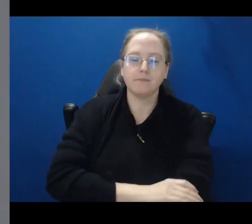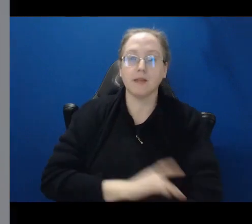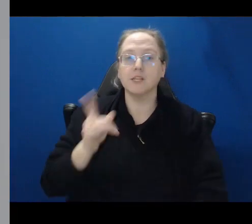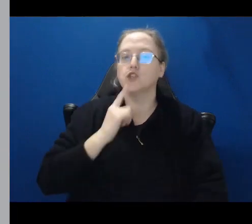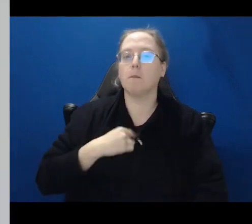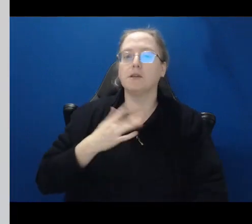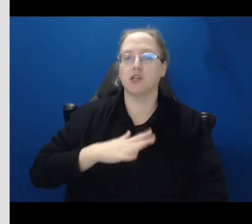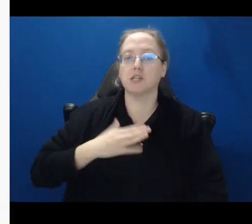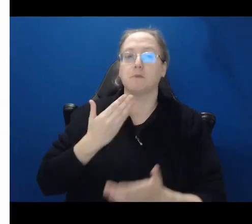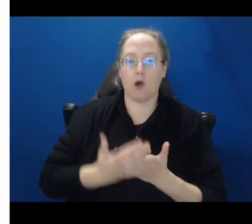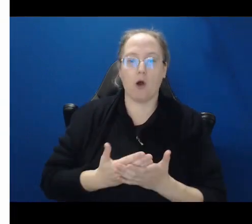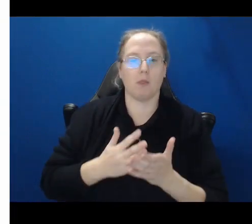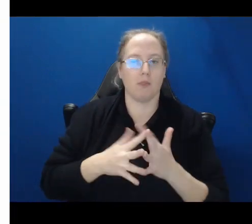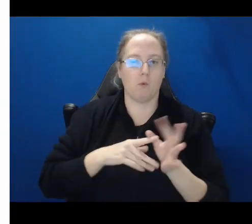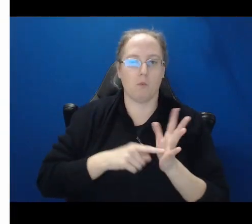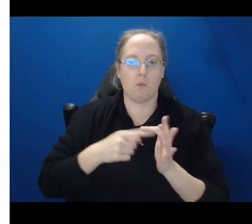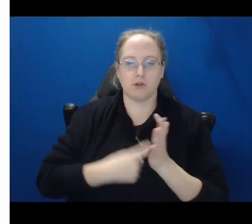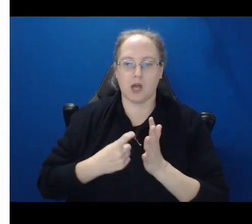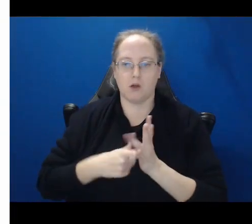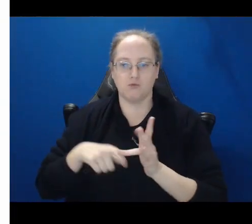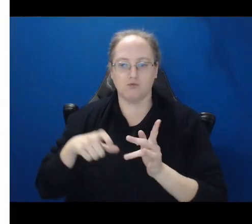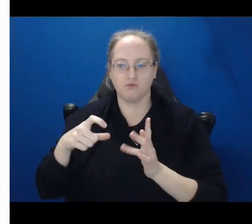Walter Roth map, which if you look at it says,